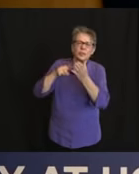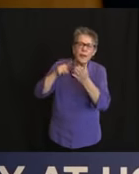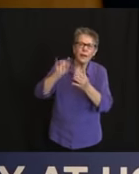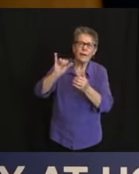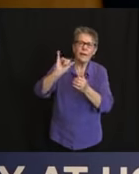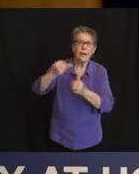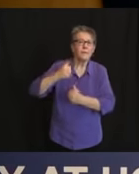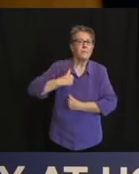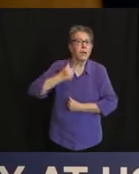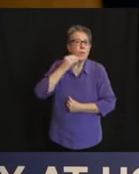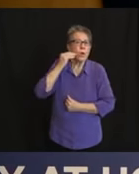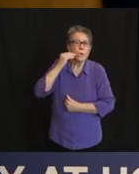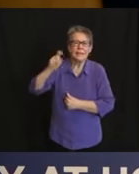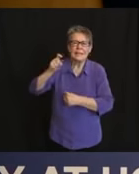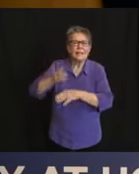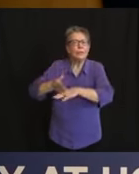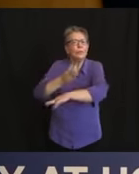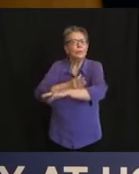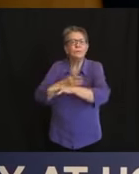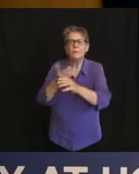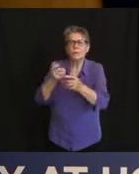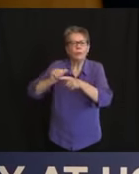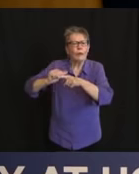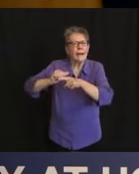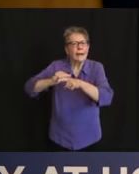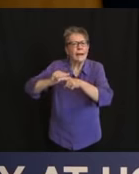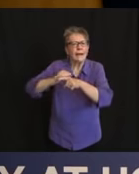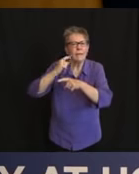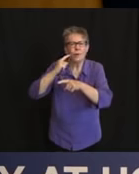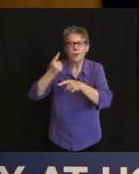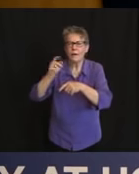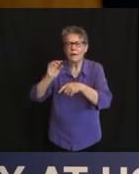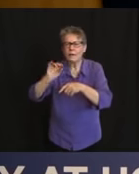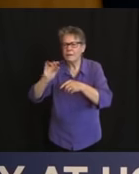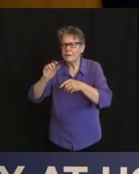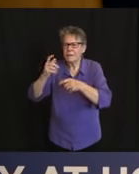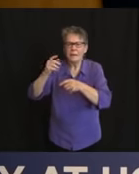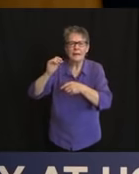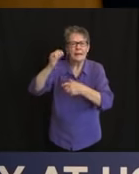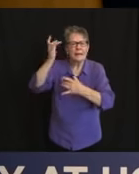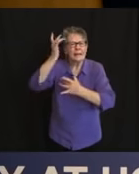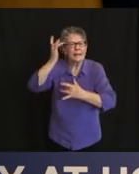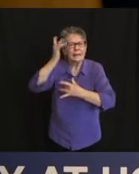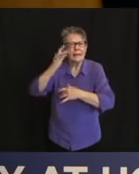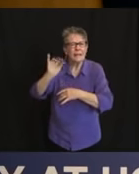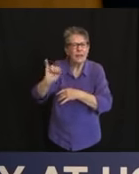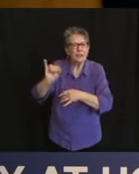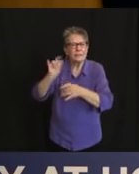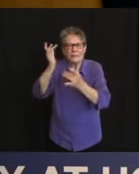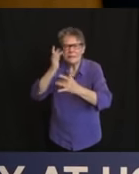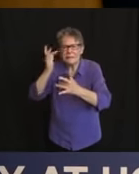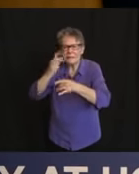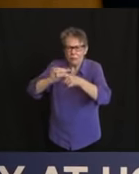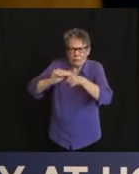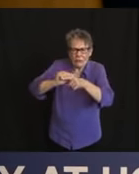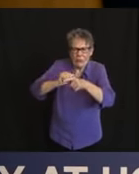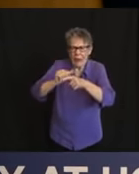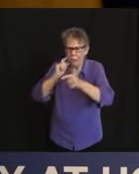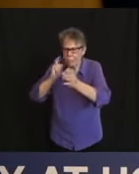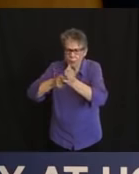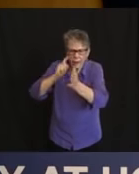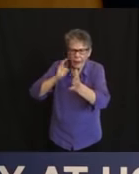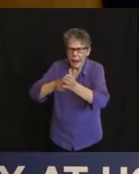PPE. They are developing a communication plan for families that needed to